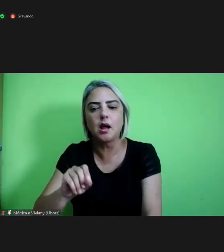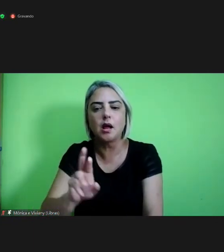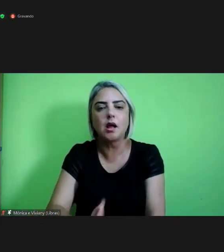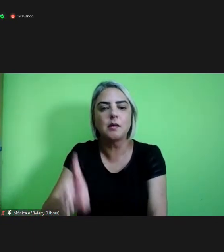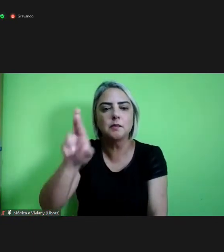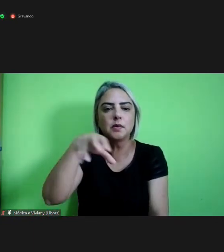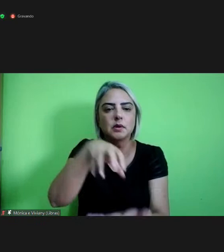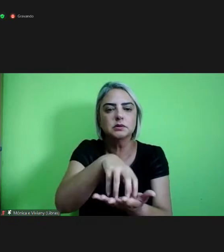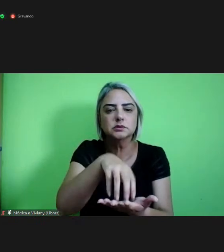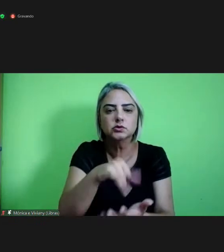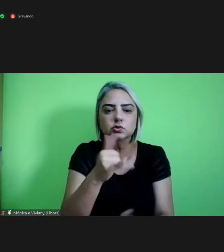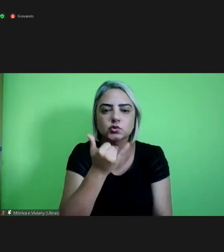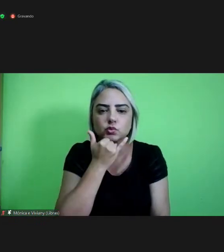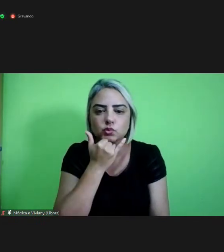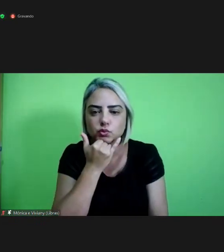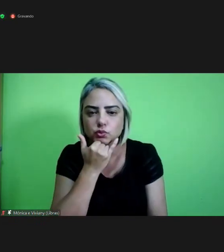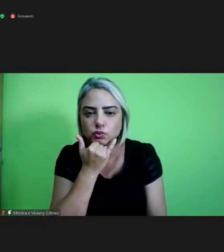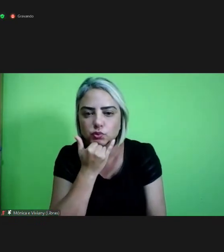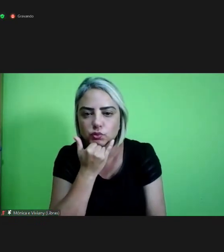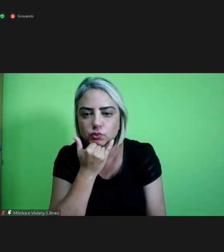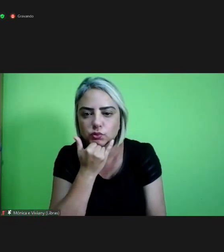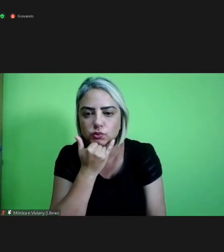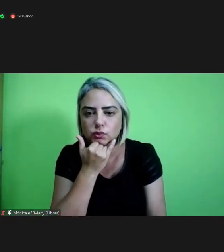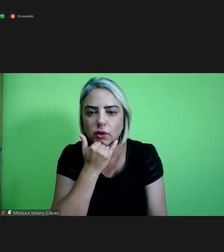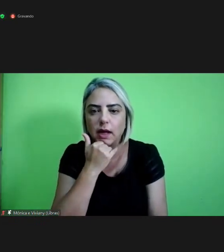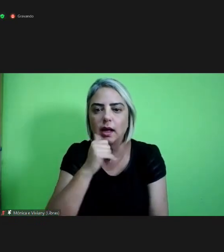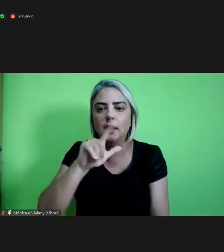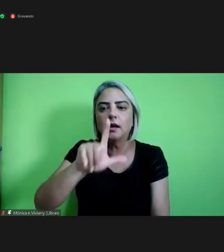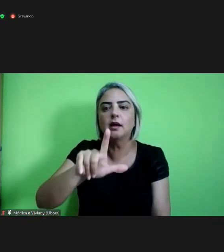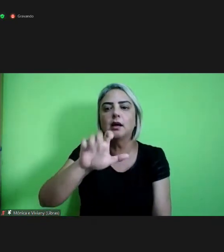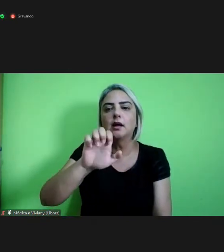Gianna. Sorry,